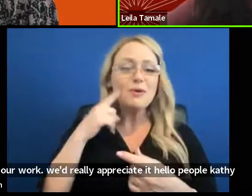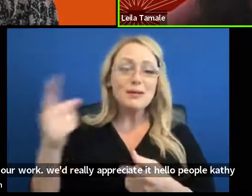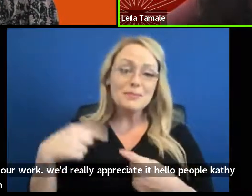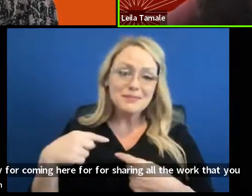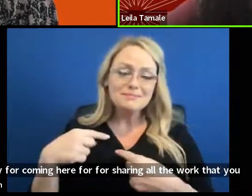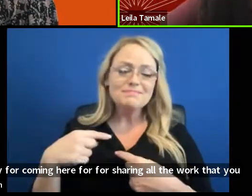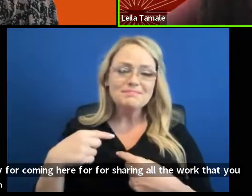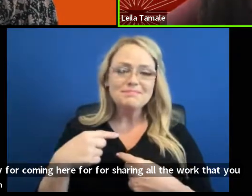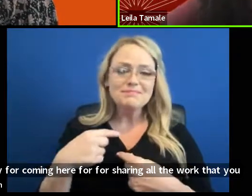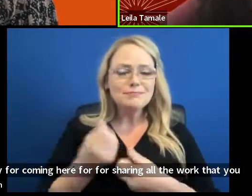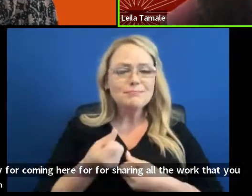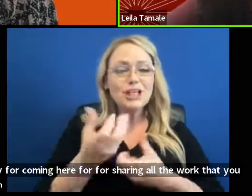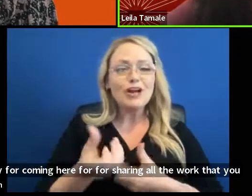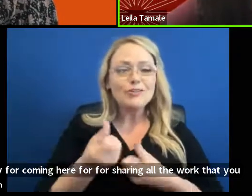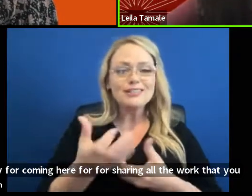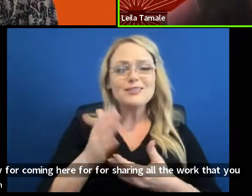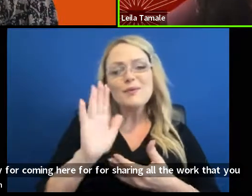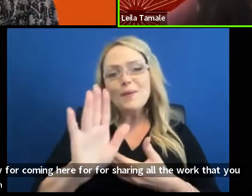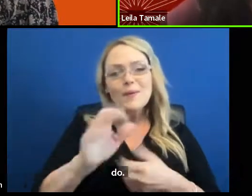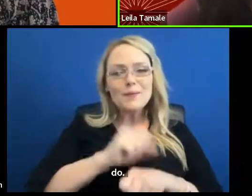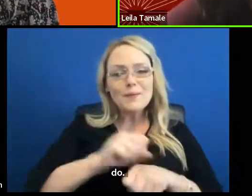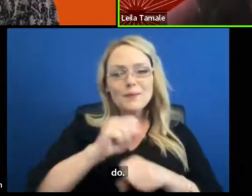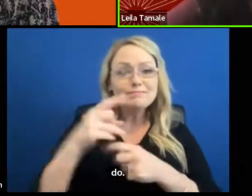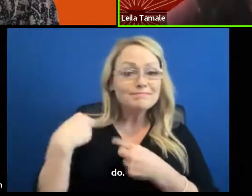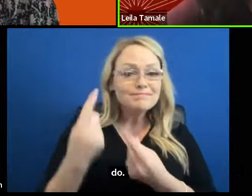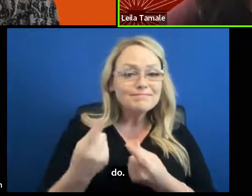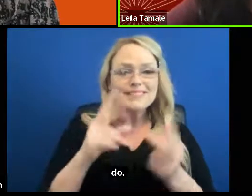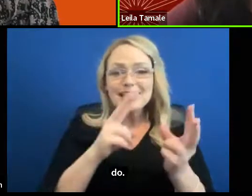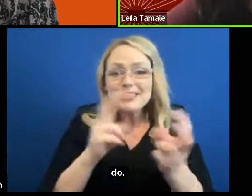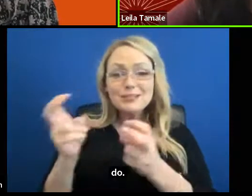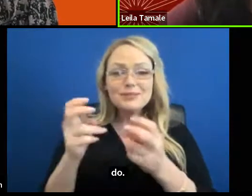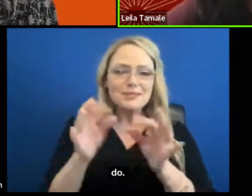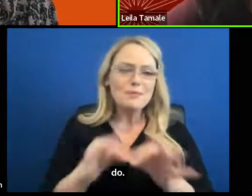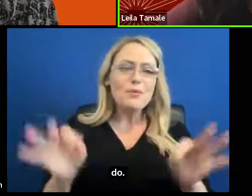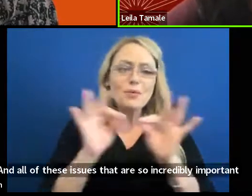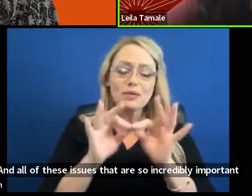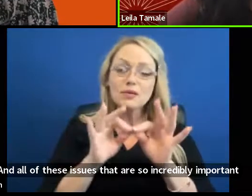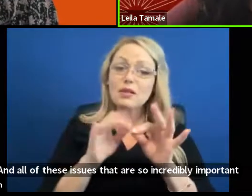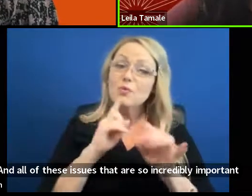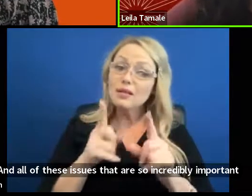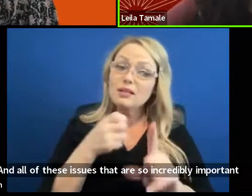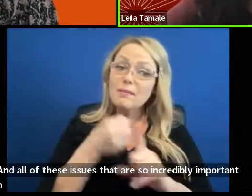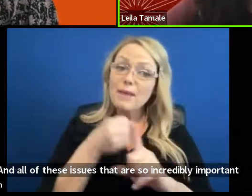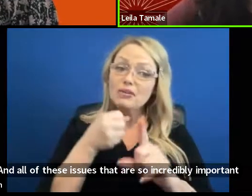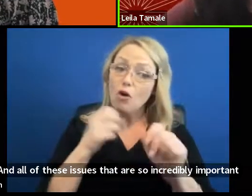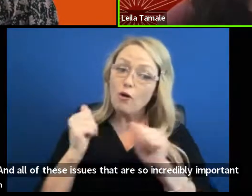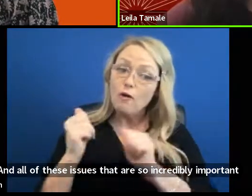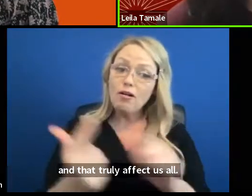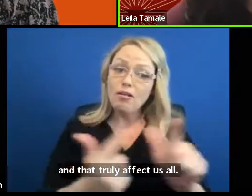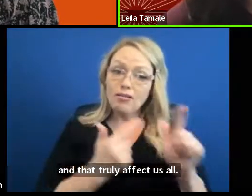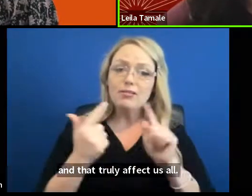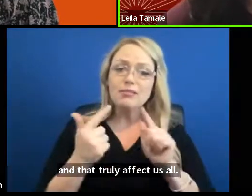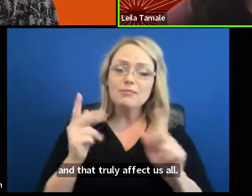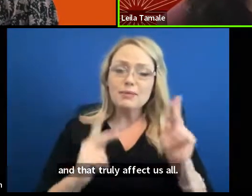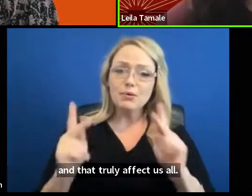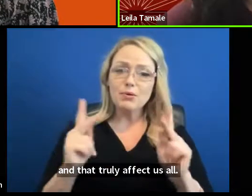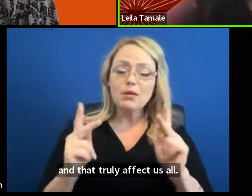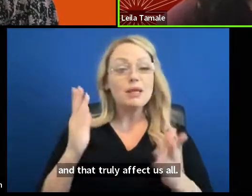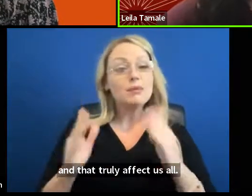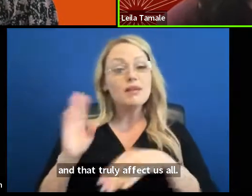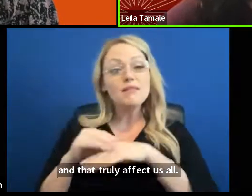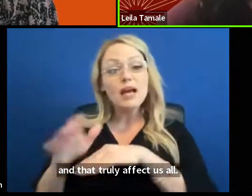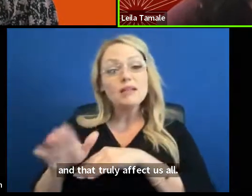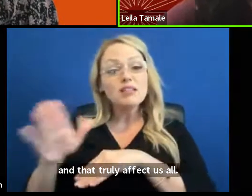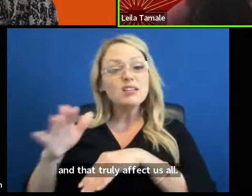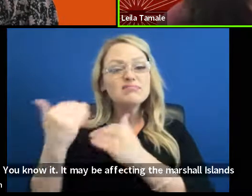all of these issues that are so incredibly important and that truly affect us all. You know, it may be affecting the Marshall Islands now, it may be